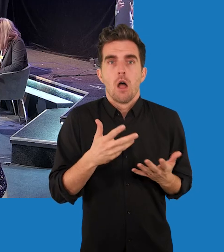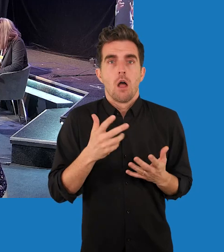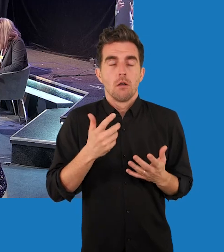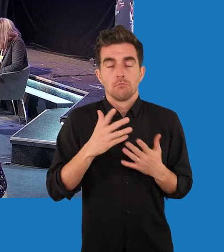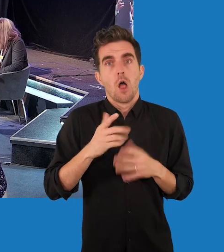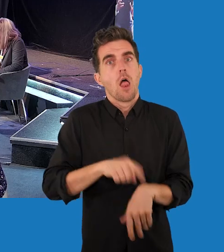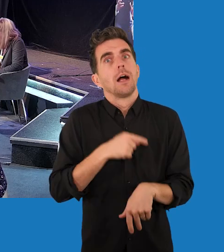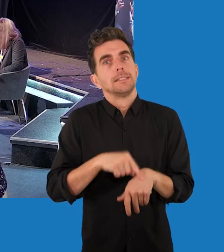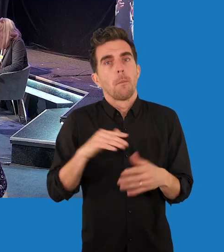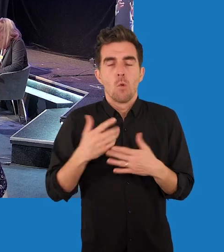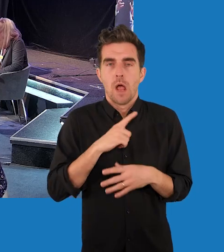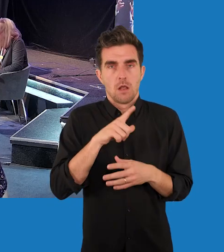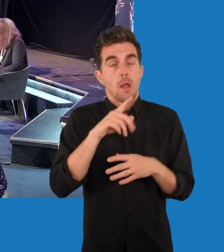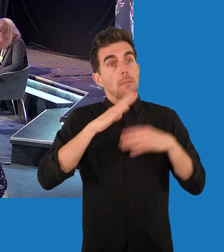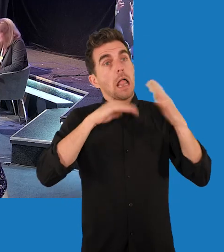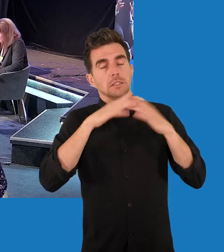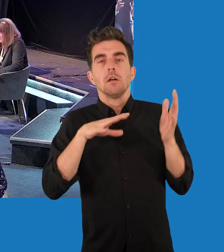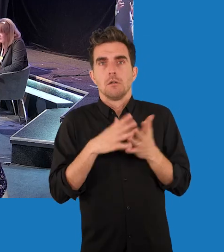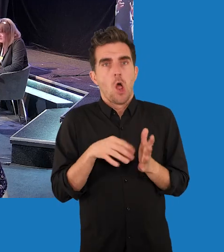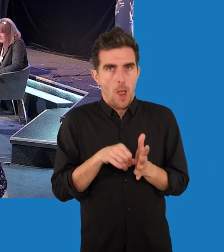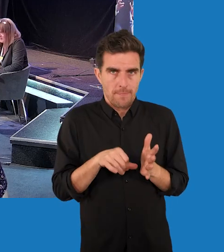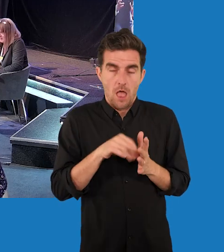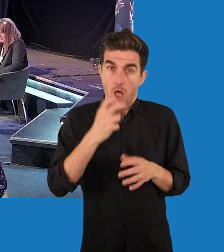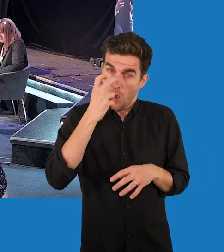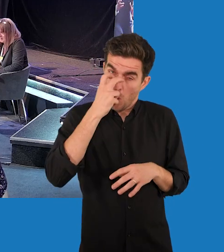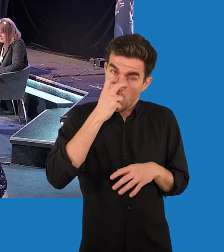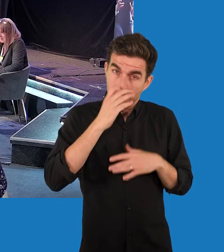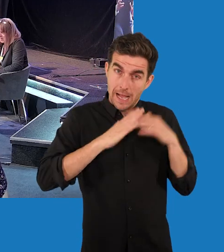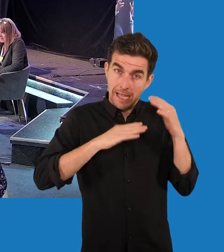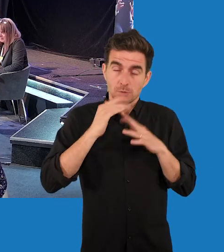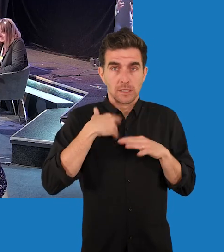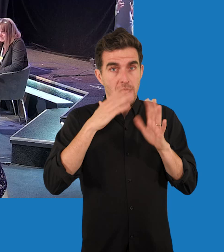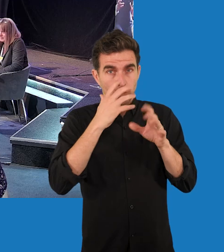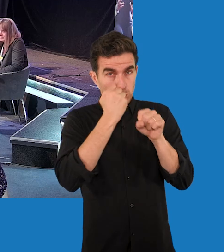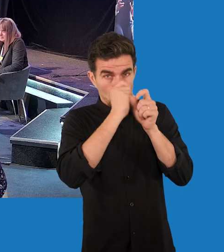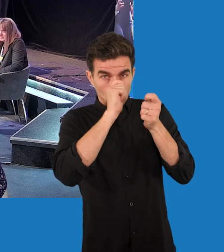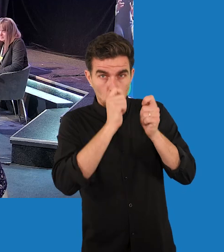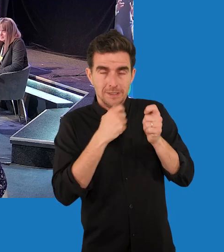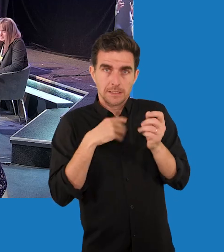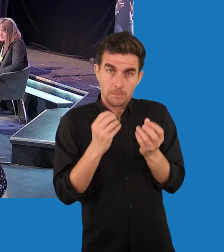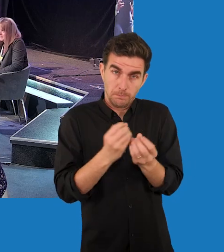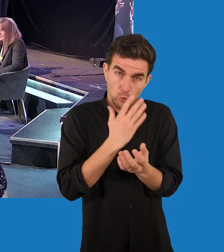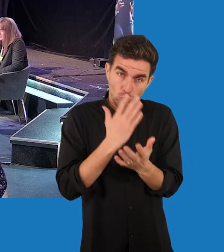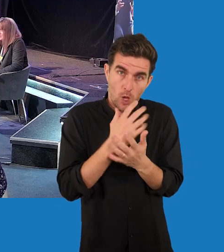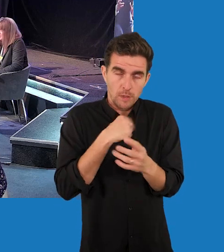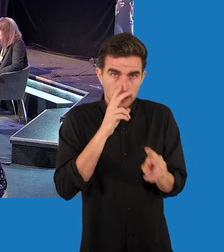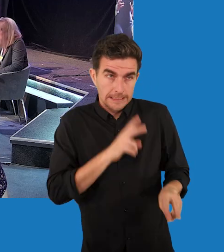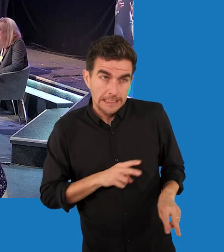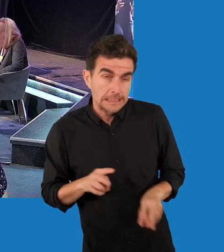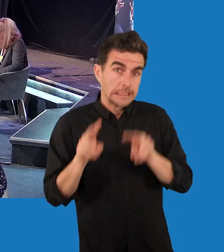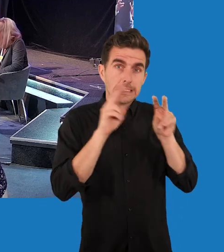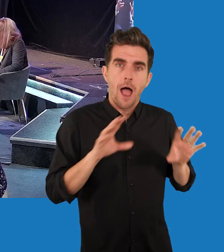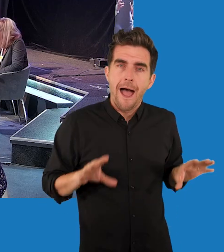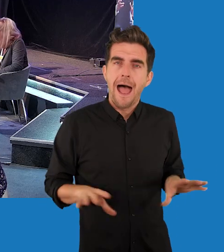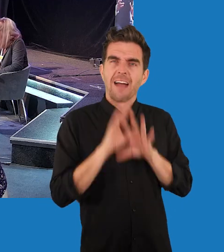now. It's taken longer than we anticipated because it is a complex building. It's a very old building, and so to refurbish it, we do need to make sure